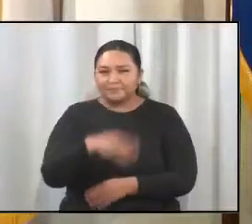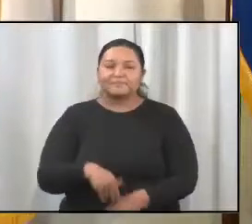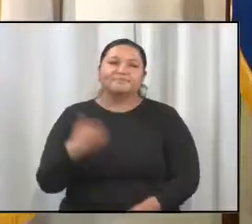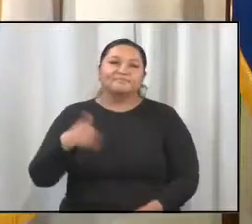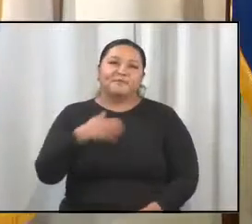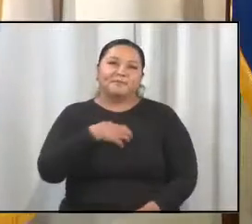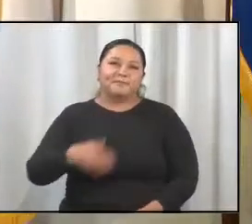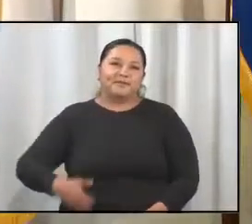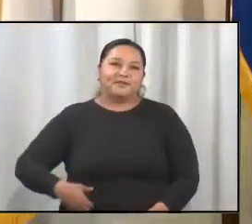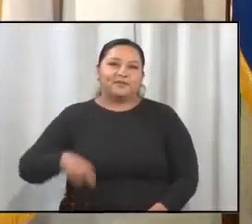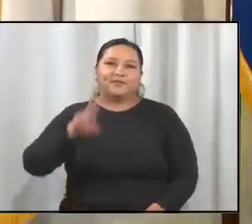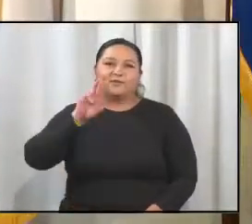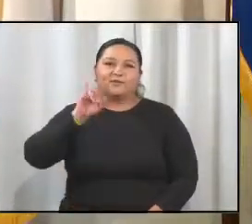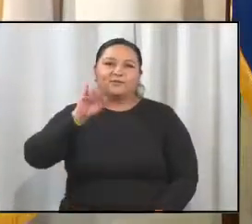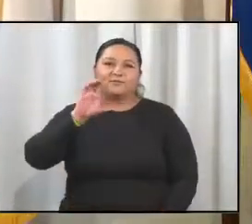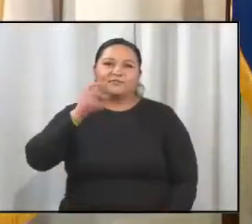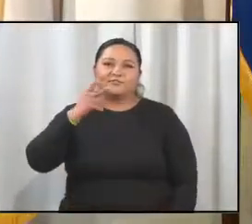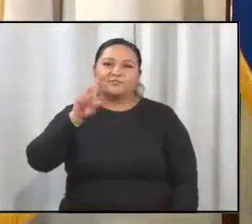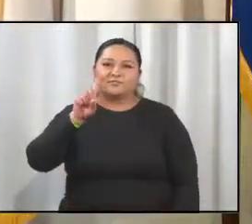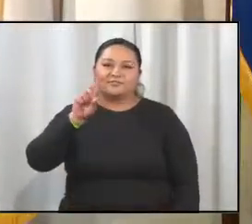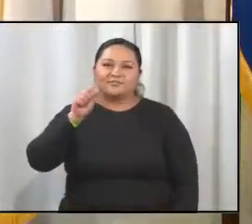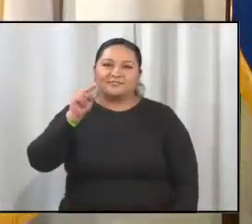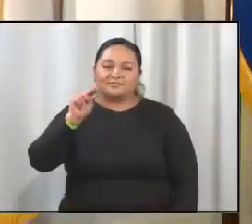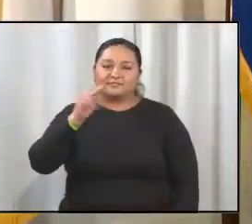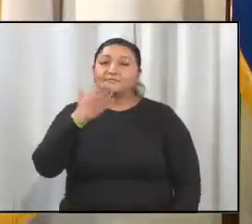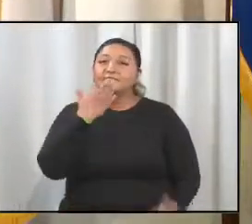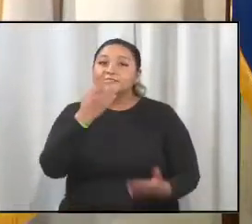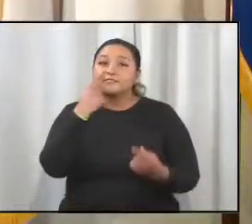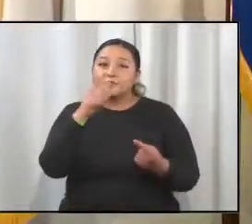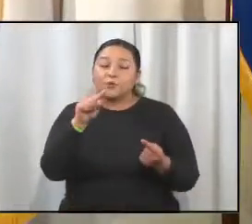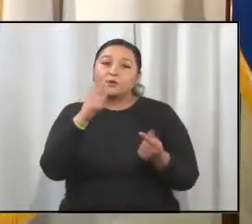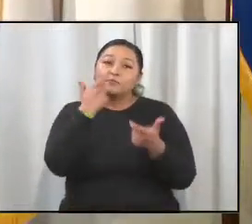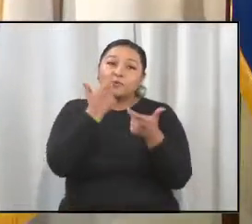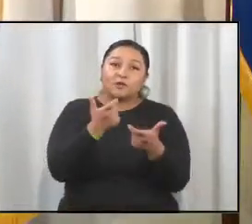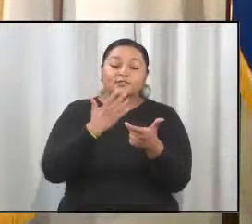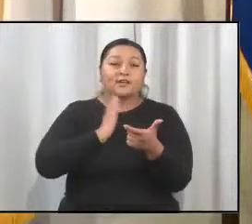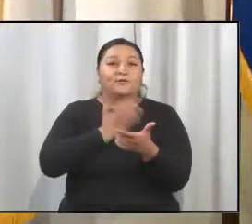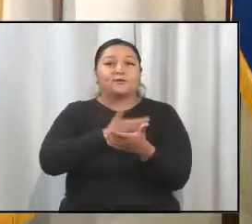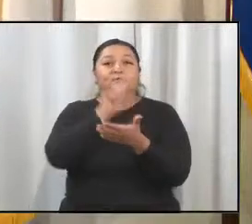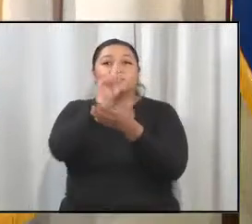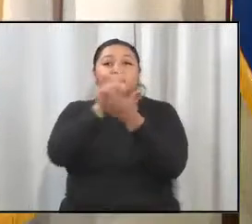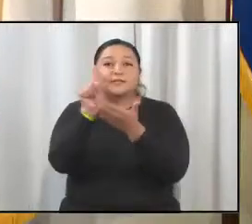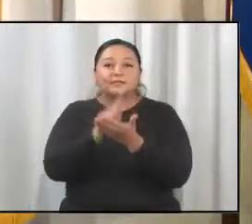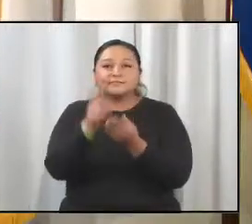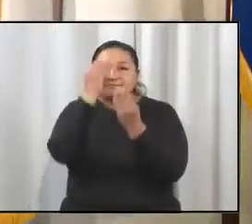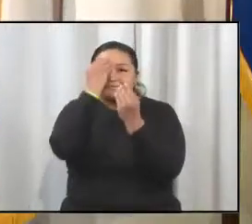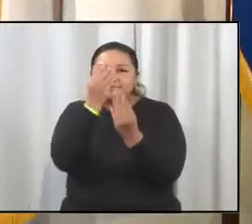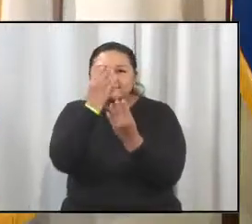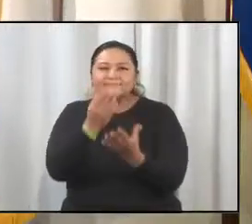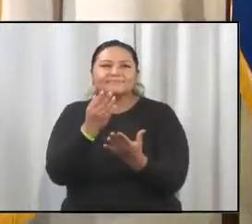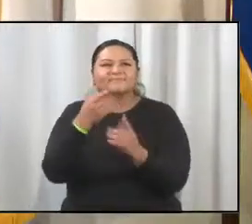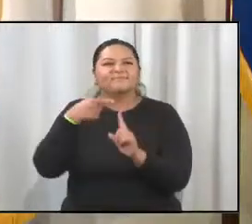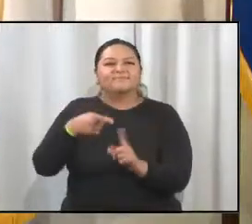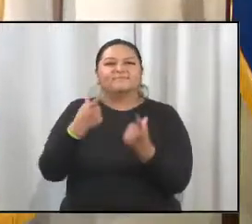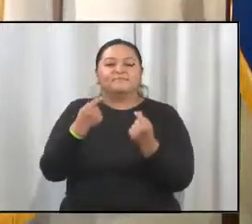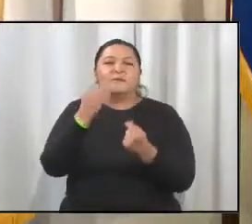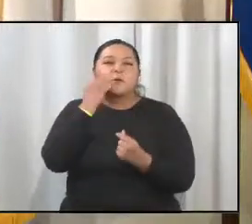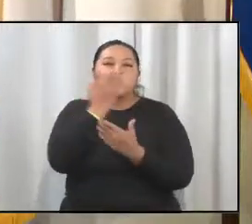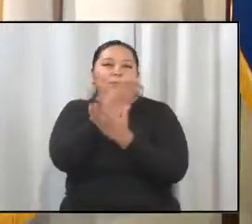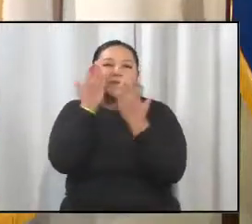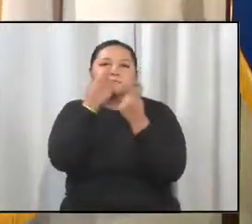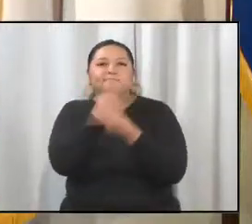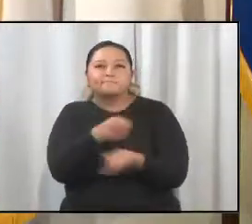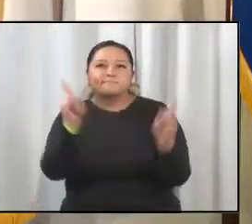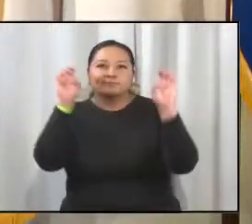Beach Mayor Rex Richardson, and thanks for joining us for our weekly live stream on our homeless emergency proclamation right here in Long